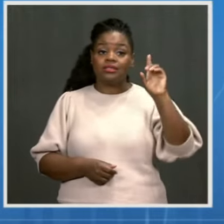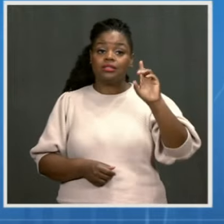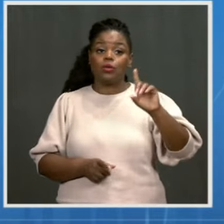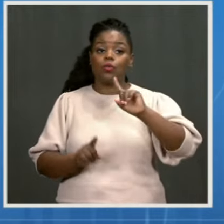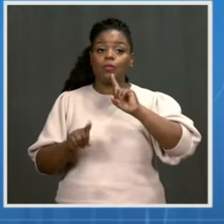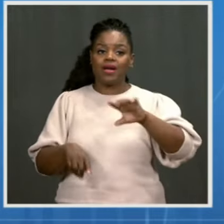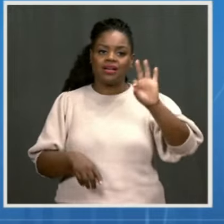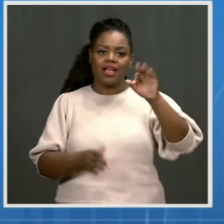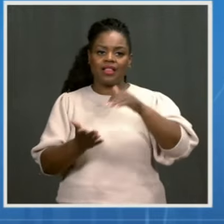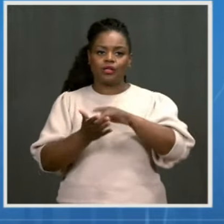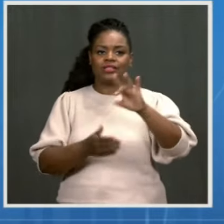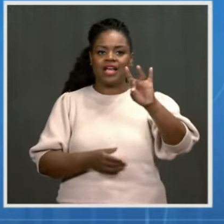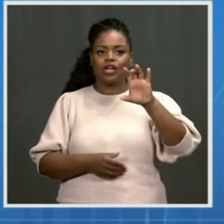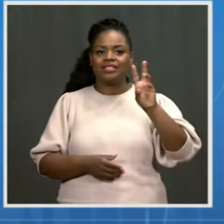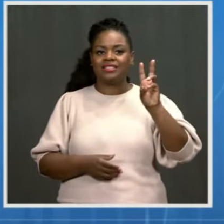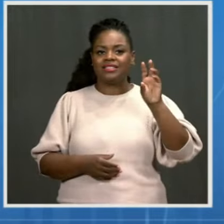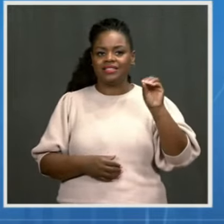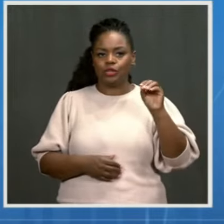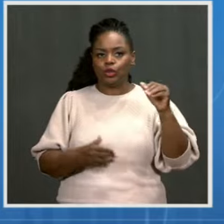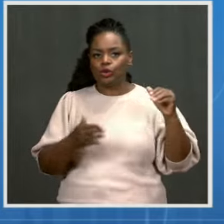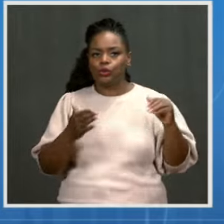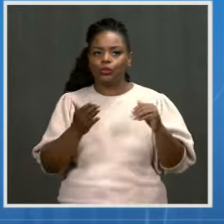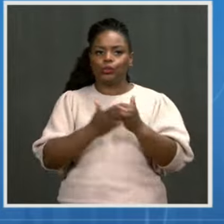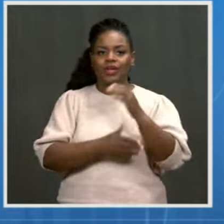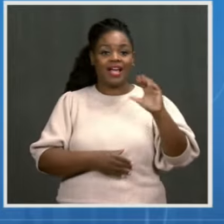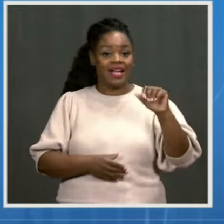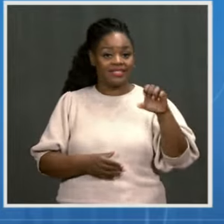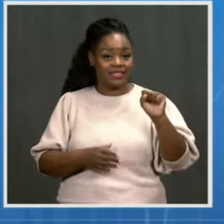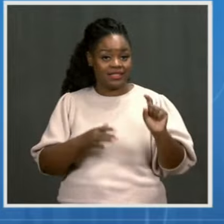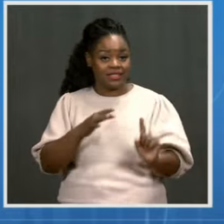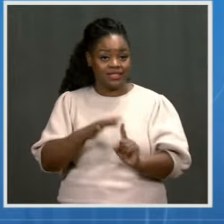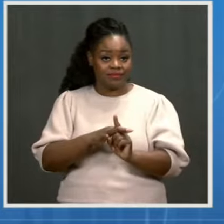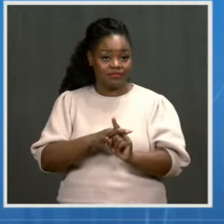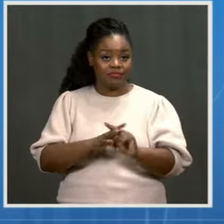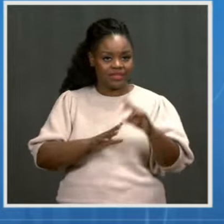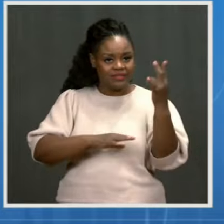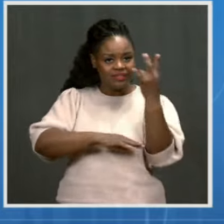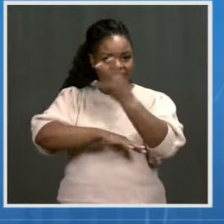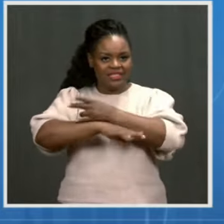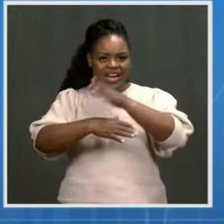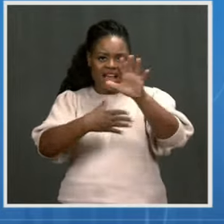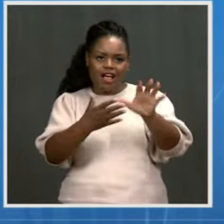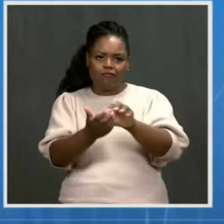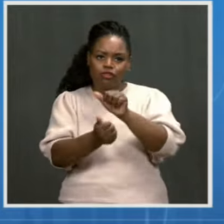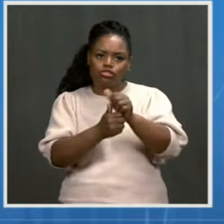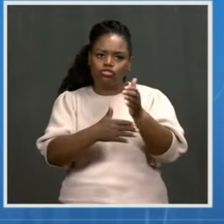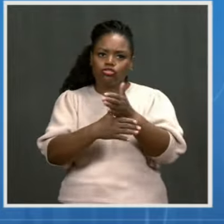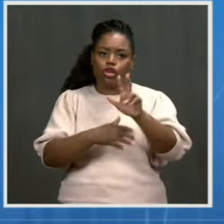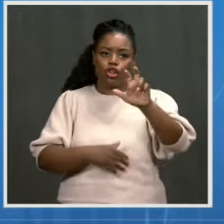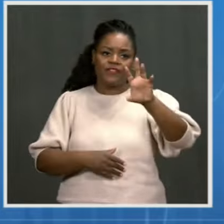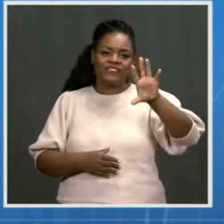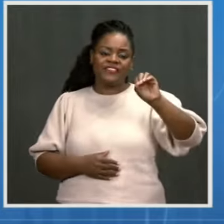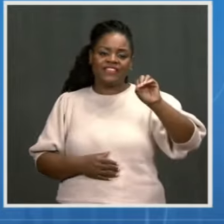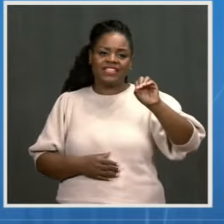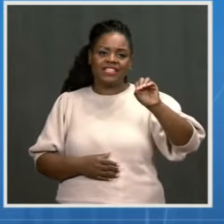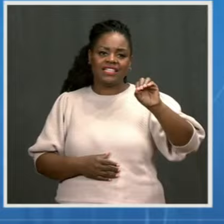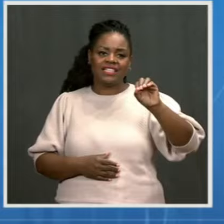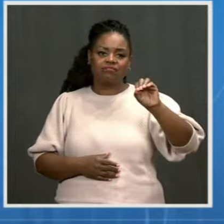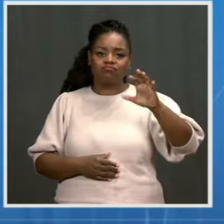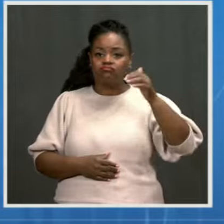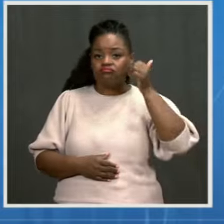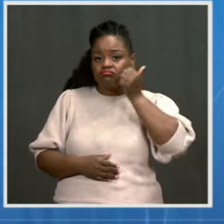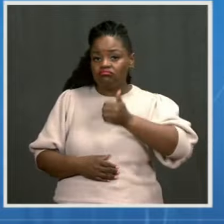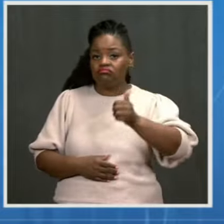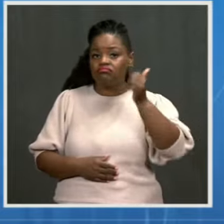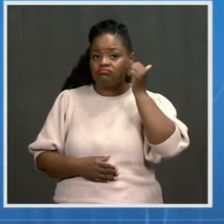new cases of COVID-19, and our 7-day average is about 10,350 cases per day. This represents a